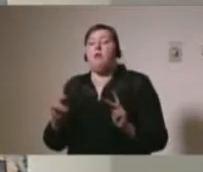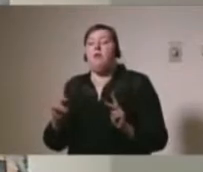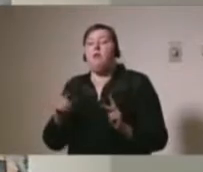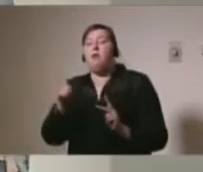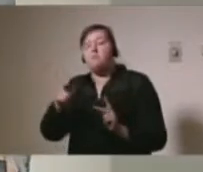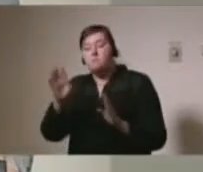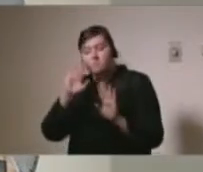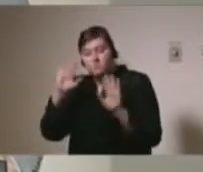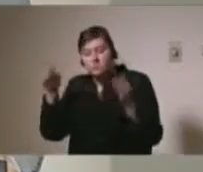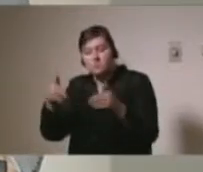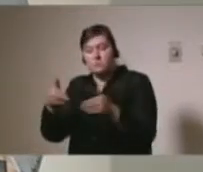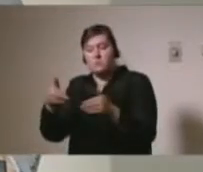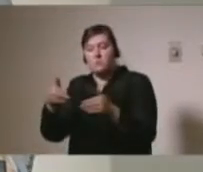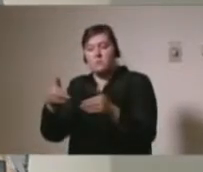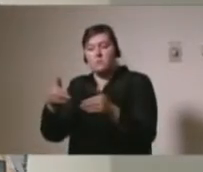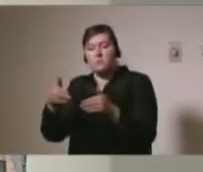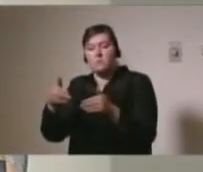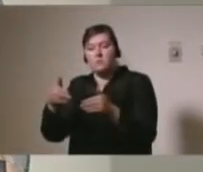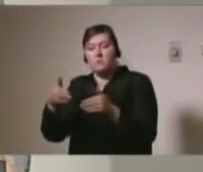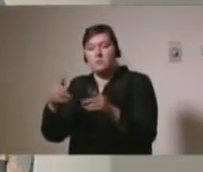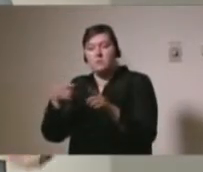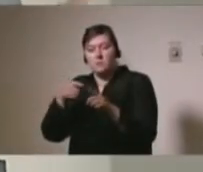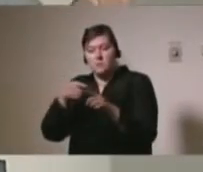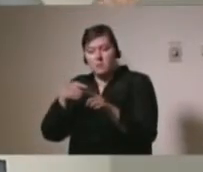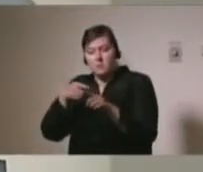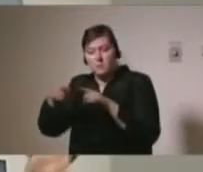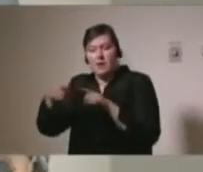work on an assigned territory.